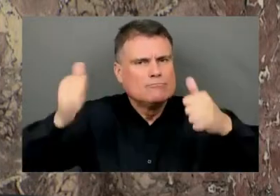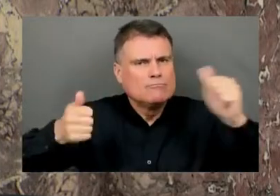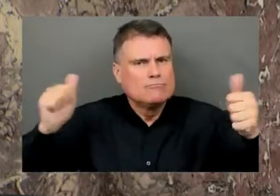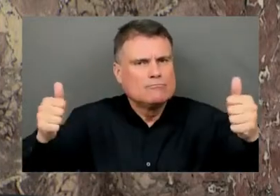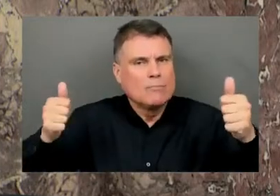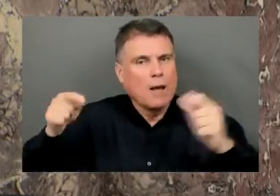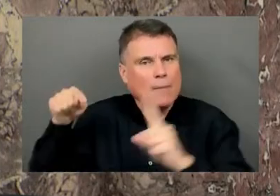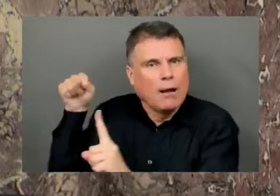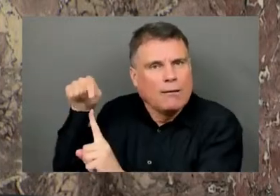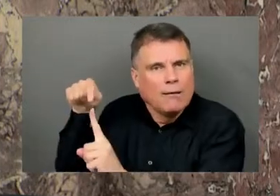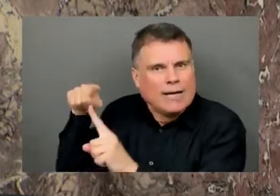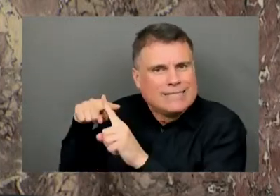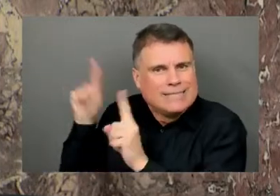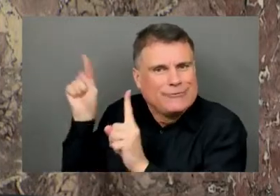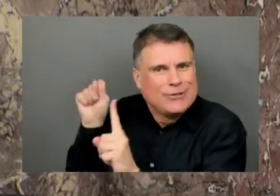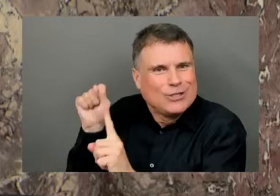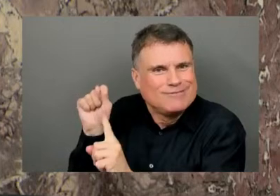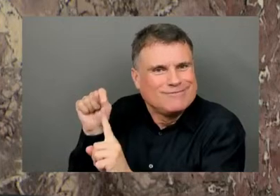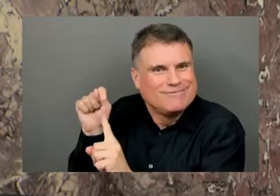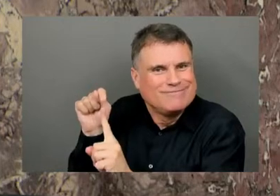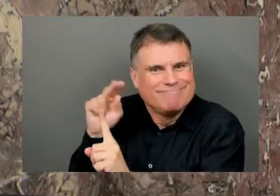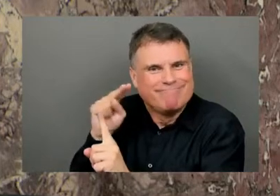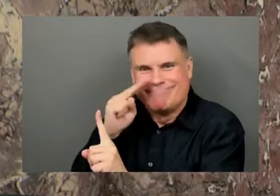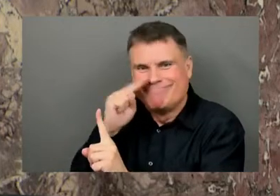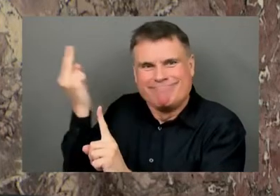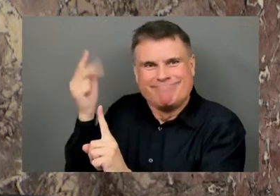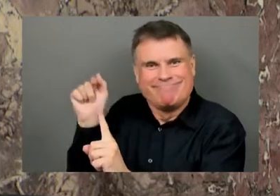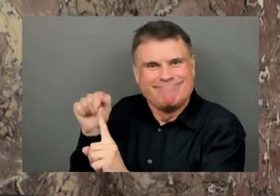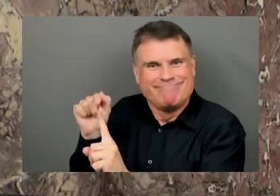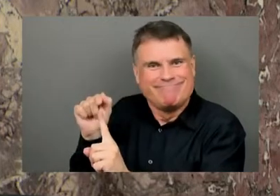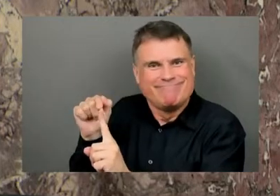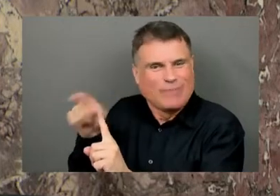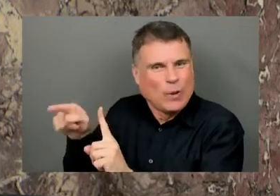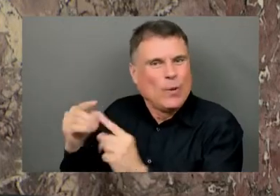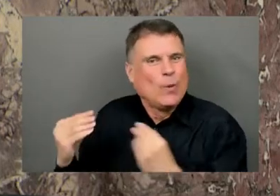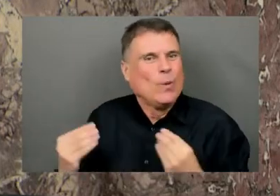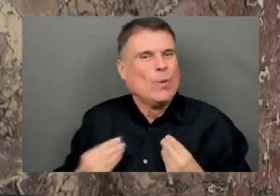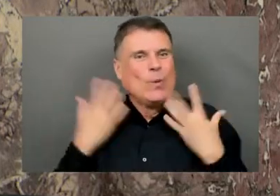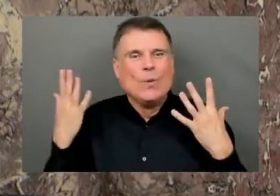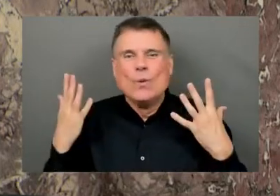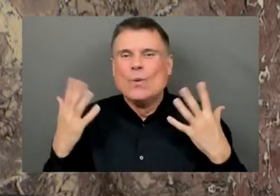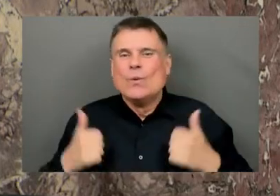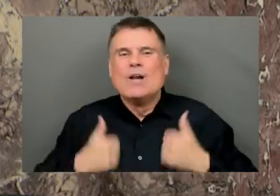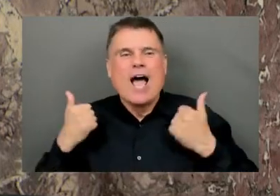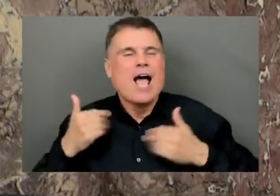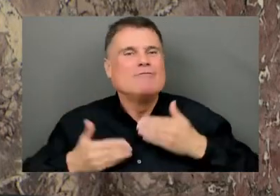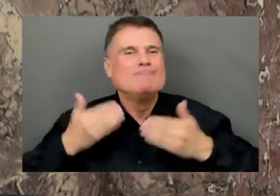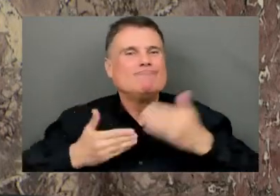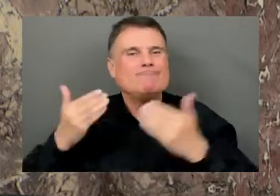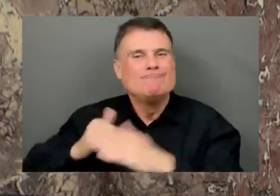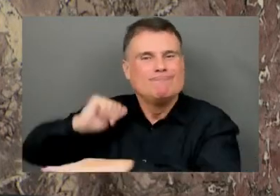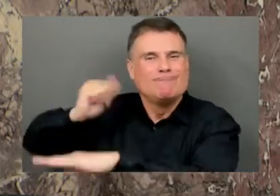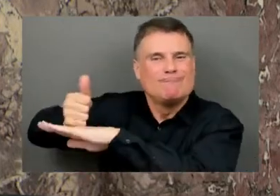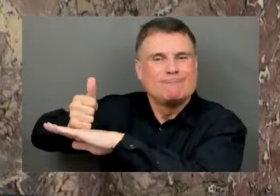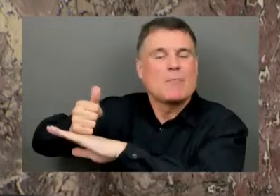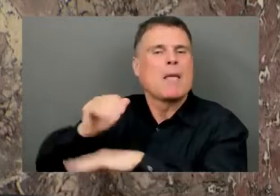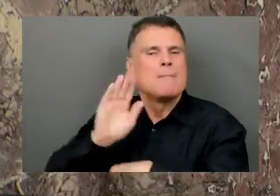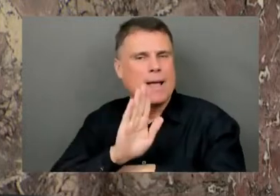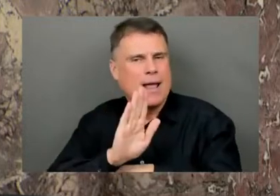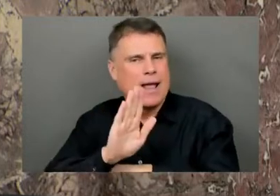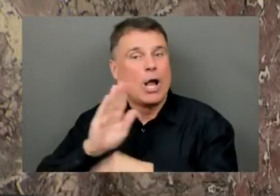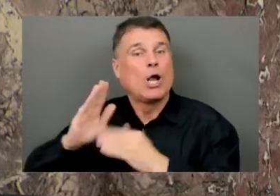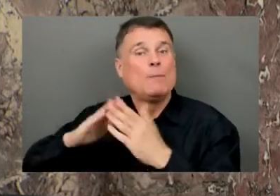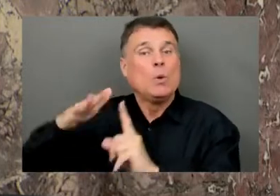His passion started at a very young age, he tells me, but due to the stigma in the community about certain